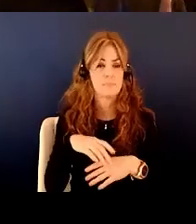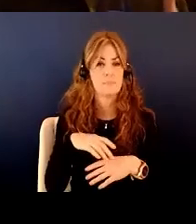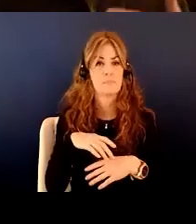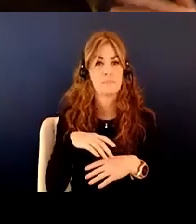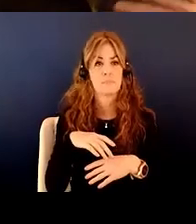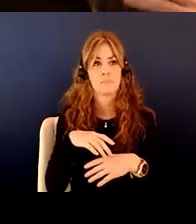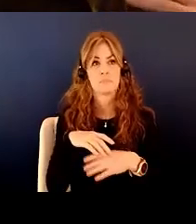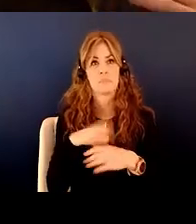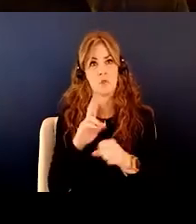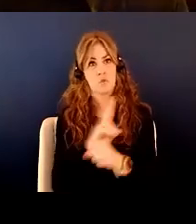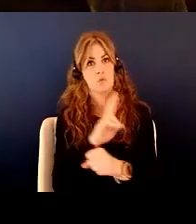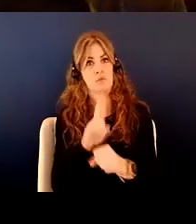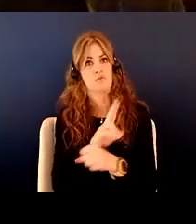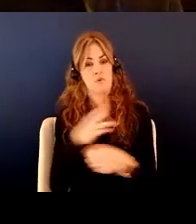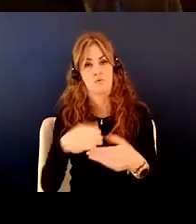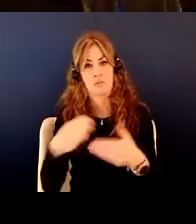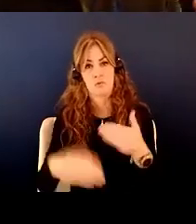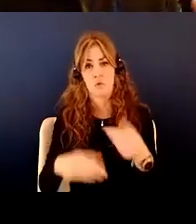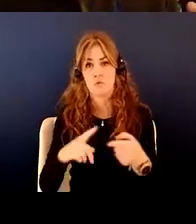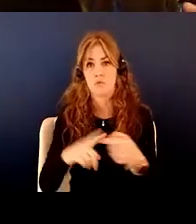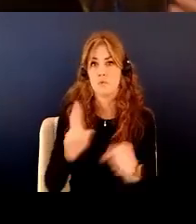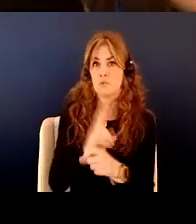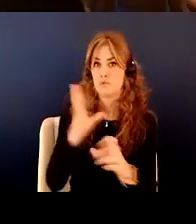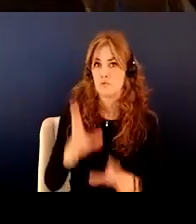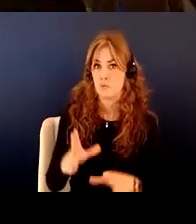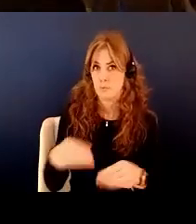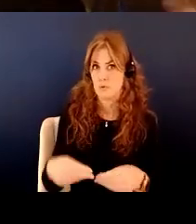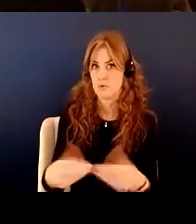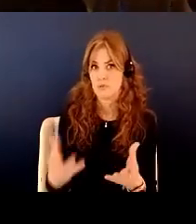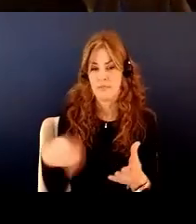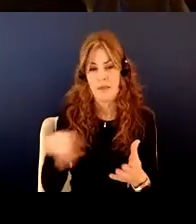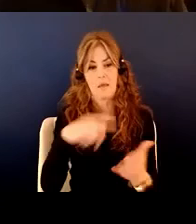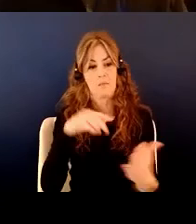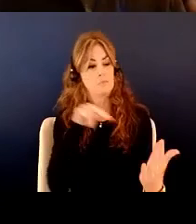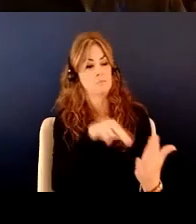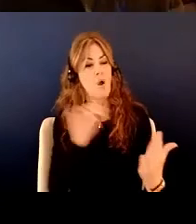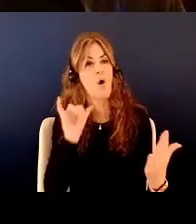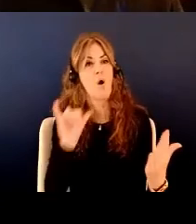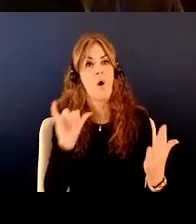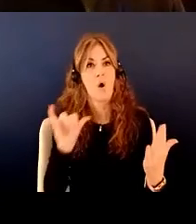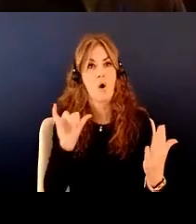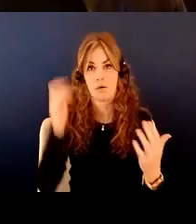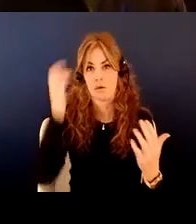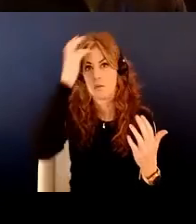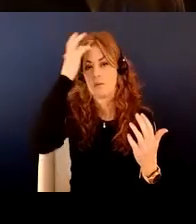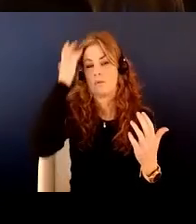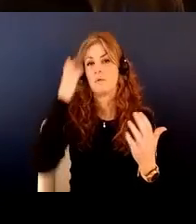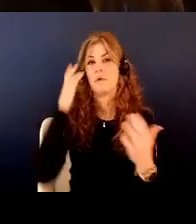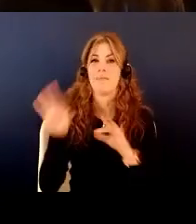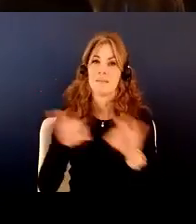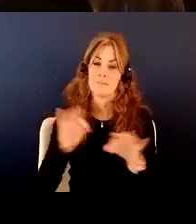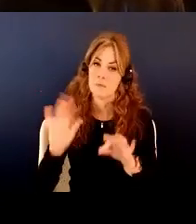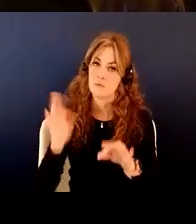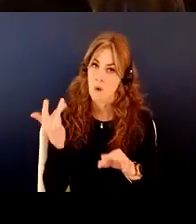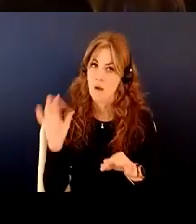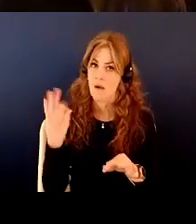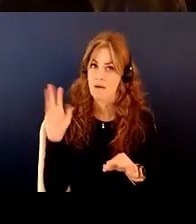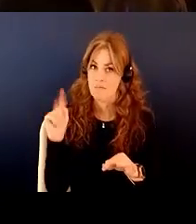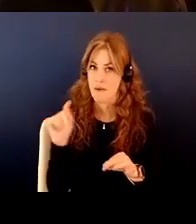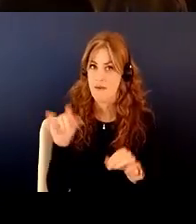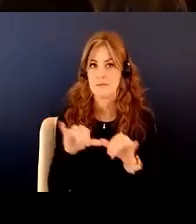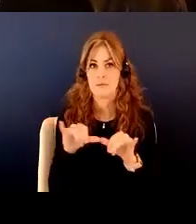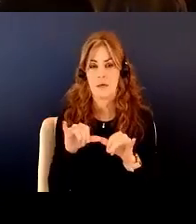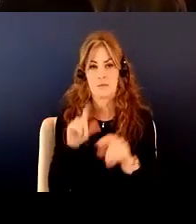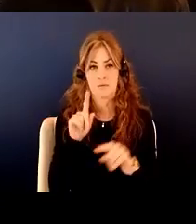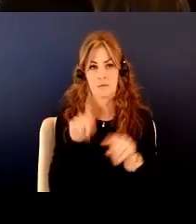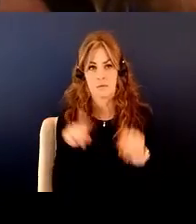useful results to consumers at the end of the day, and also tell us something about why these effect sizes are varying the